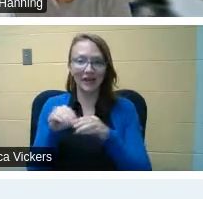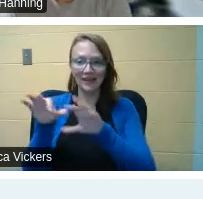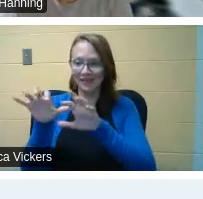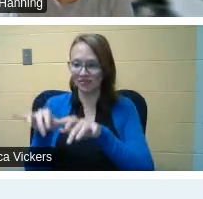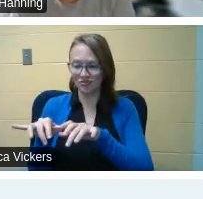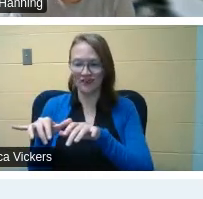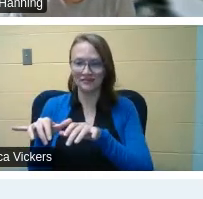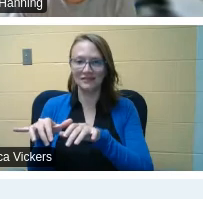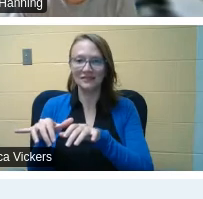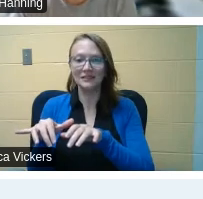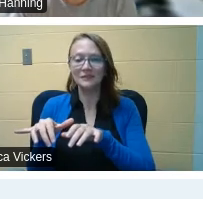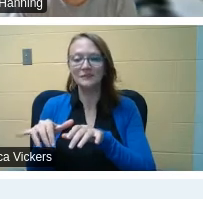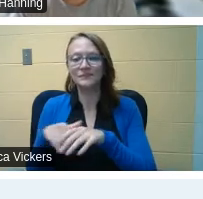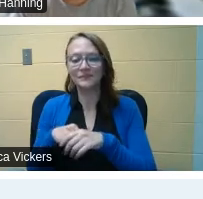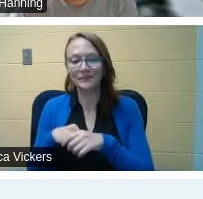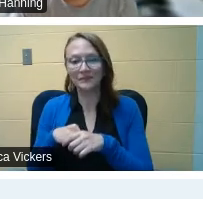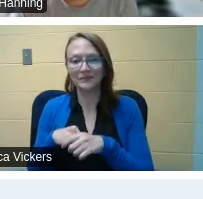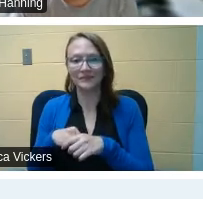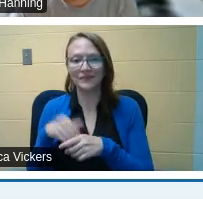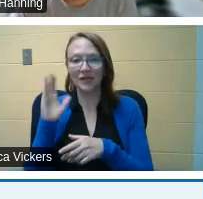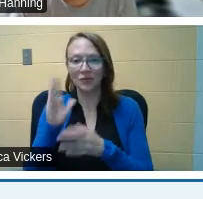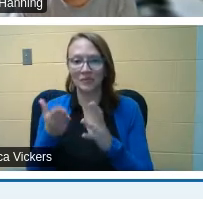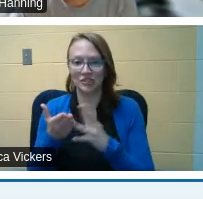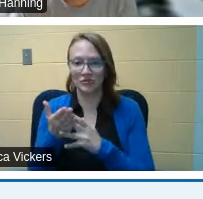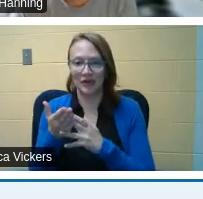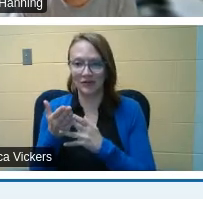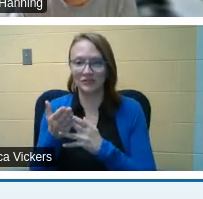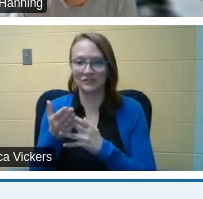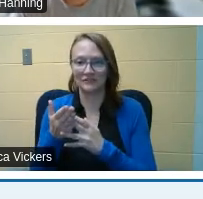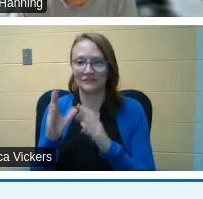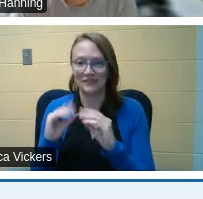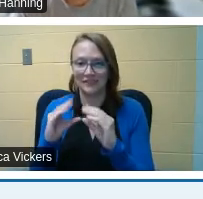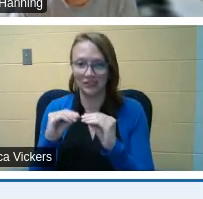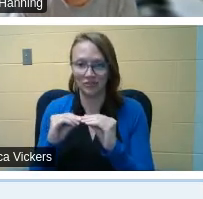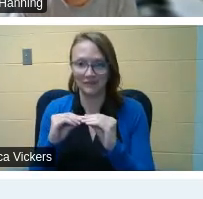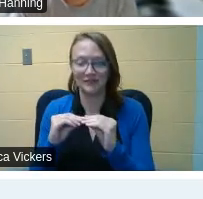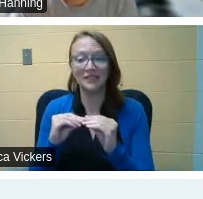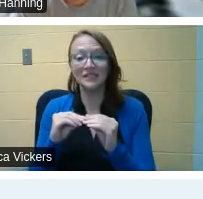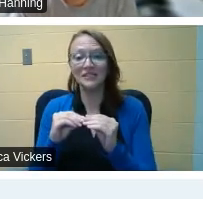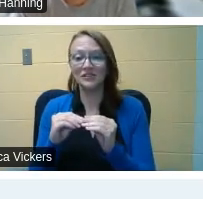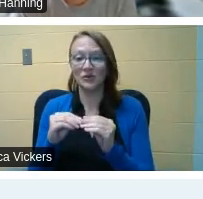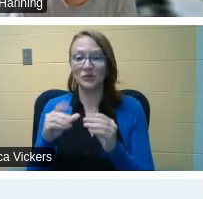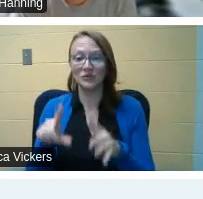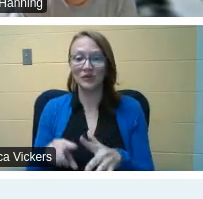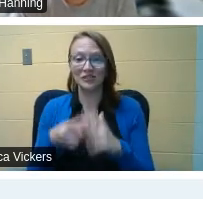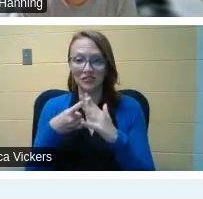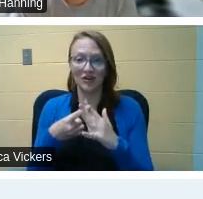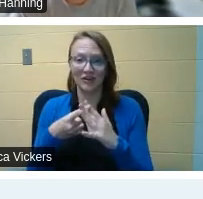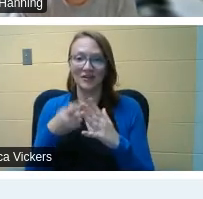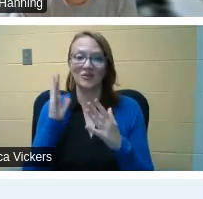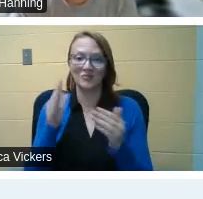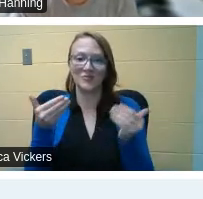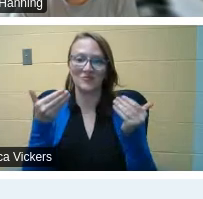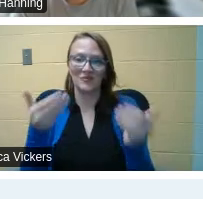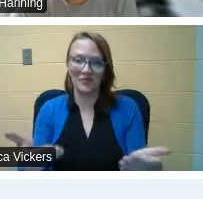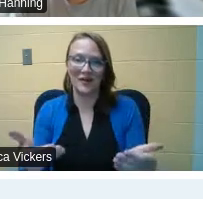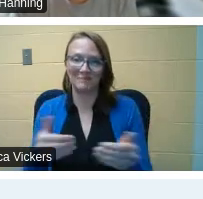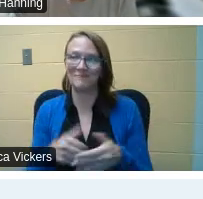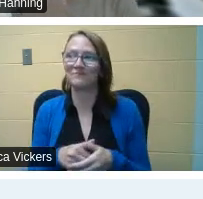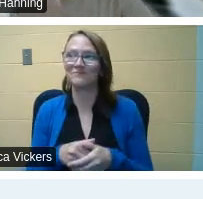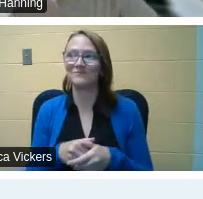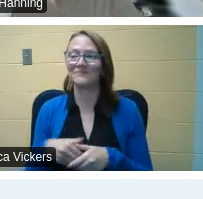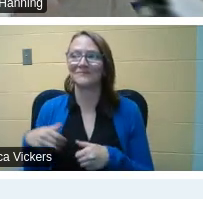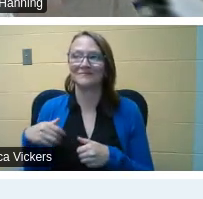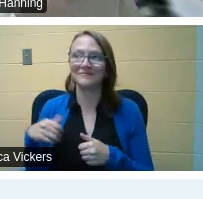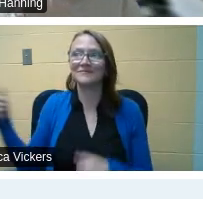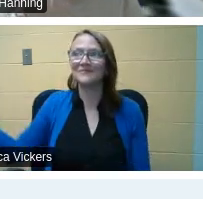to, interact with you throughout the session. So to get started, let's get to know a bit about OctoStudio. Hey,